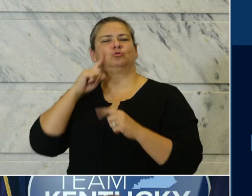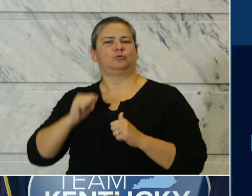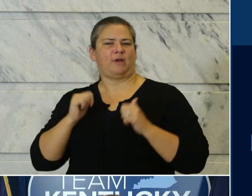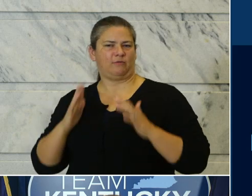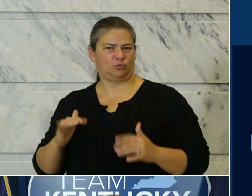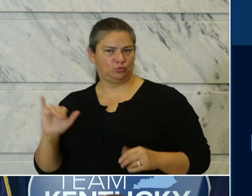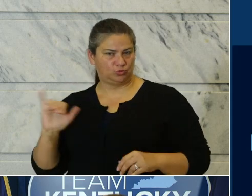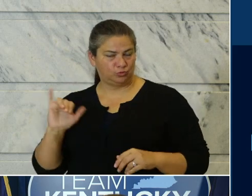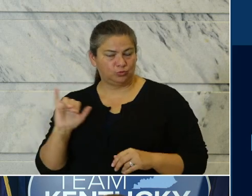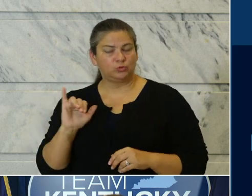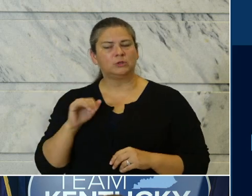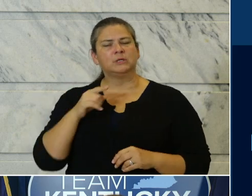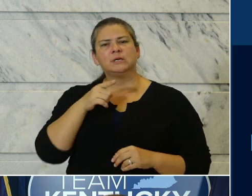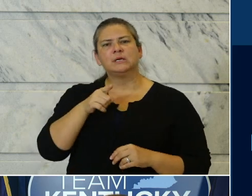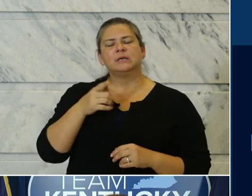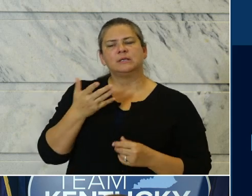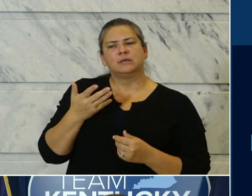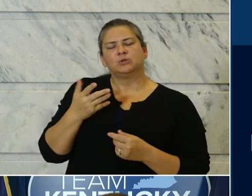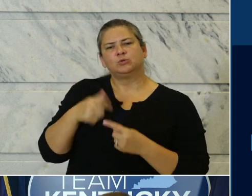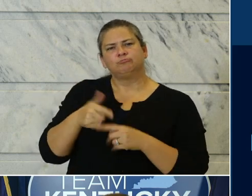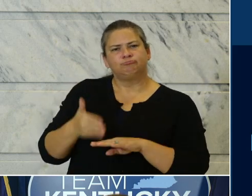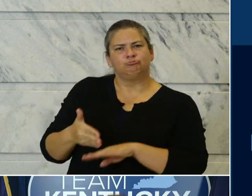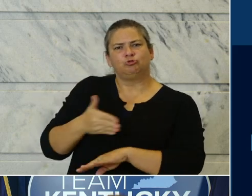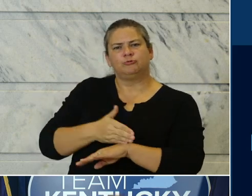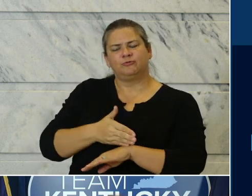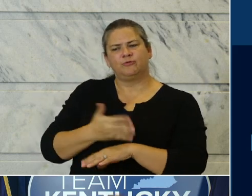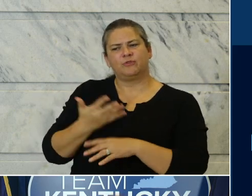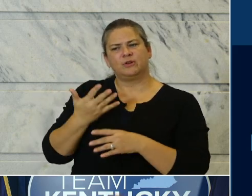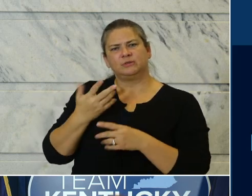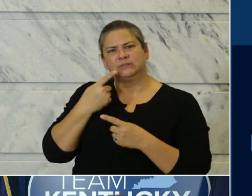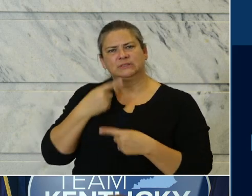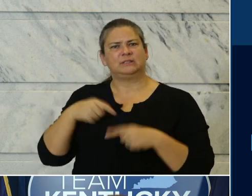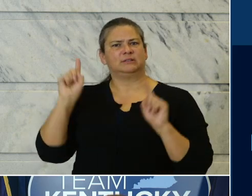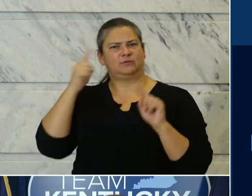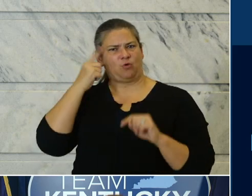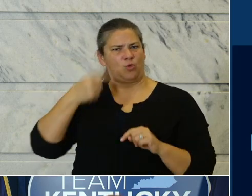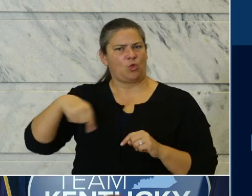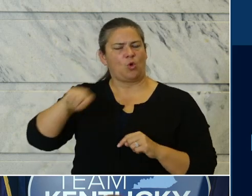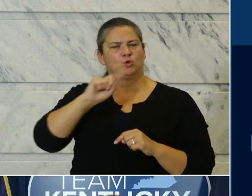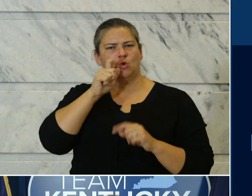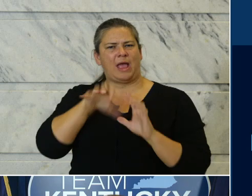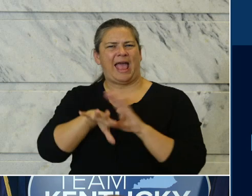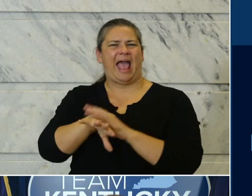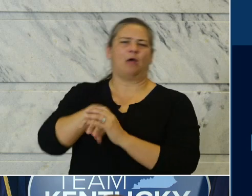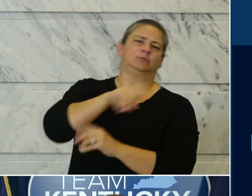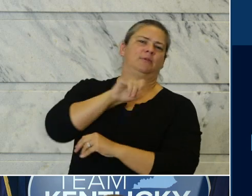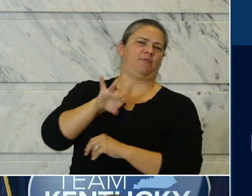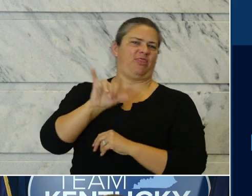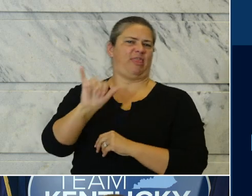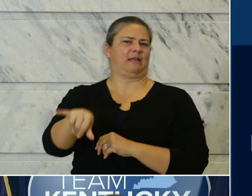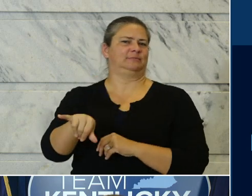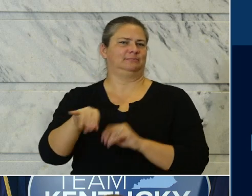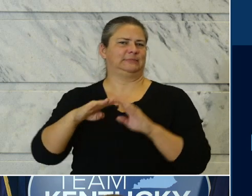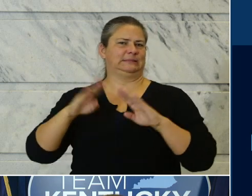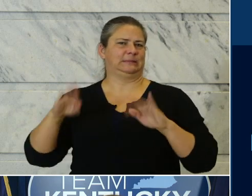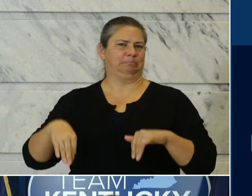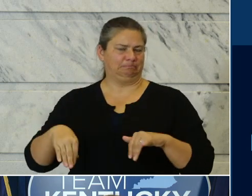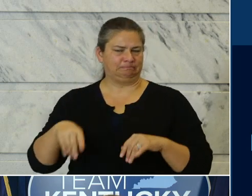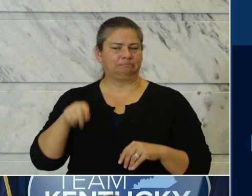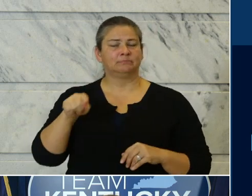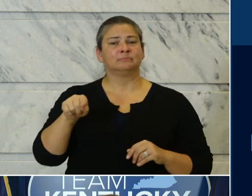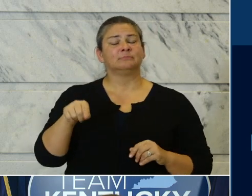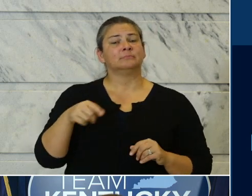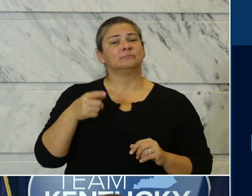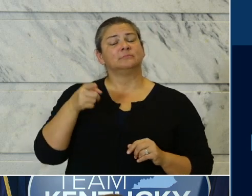Child and Youth Victims of Human Trafficking Award. It's funded from the Federal Department of Justice to combat and research human trafficking